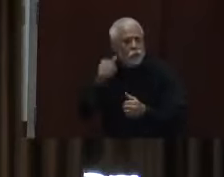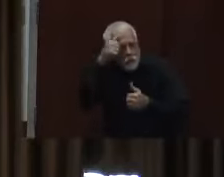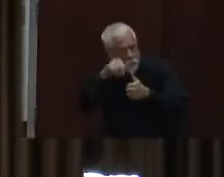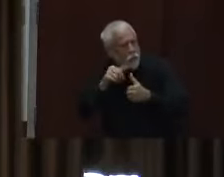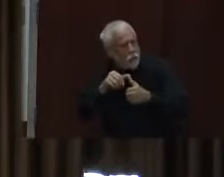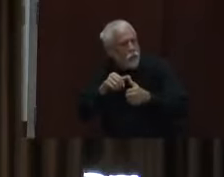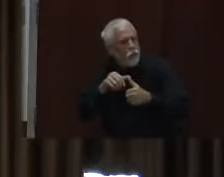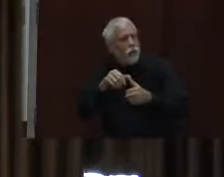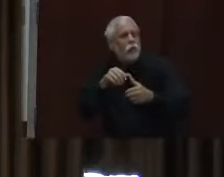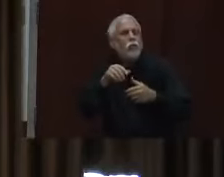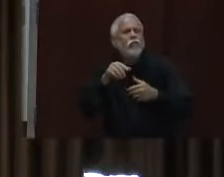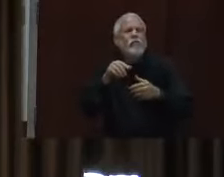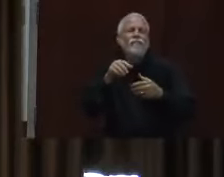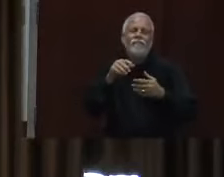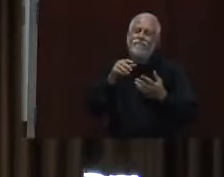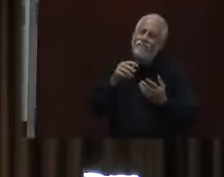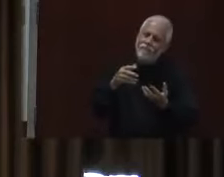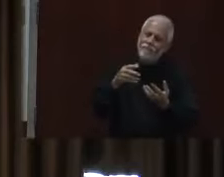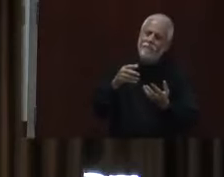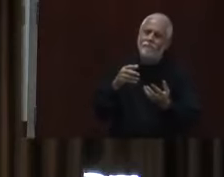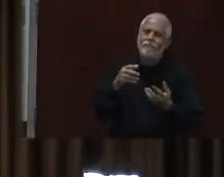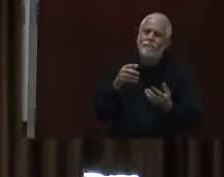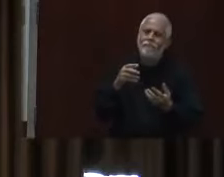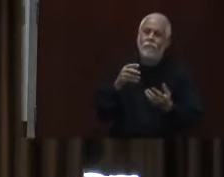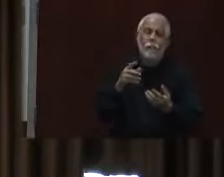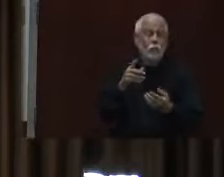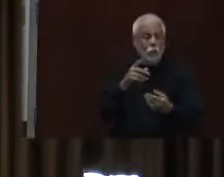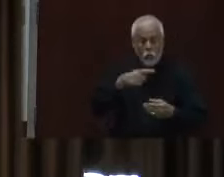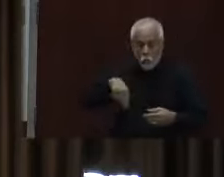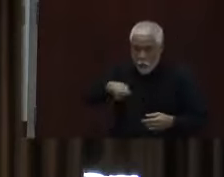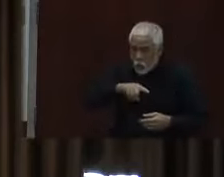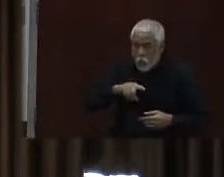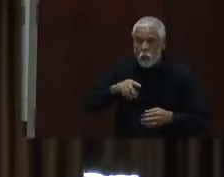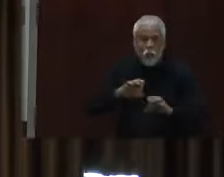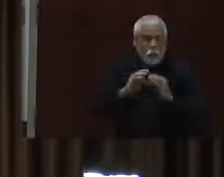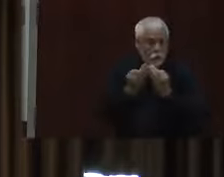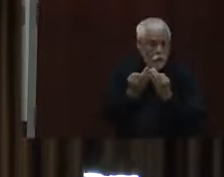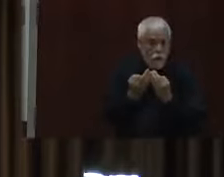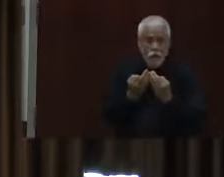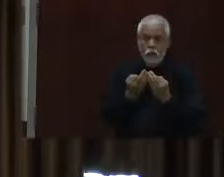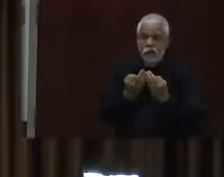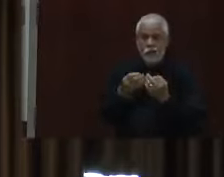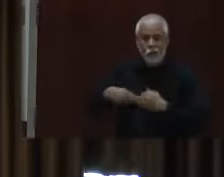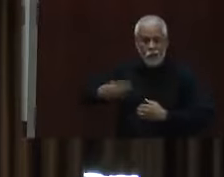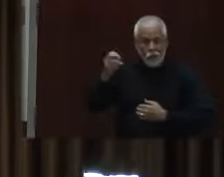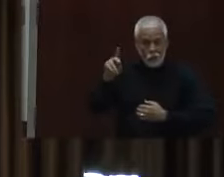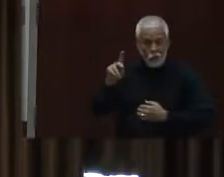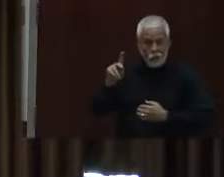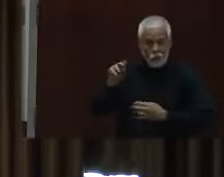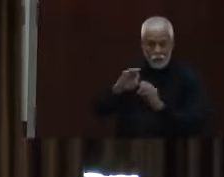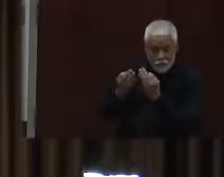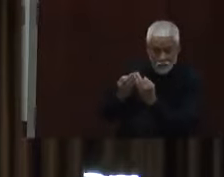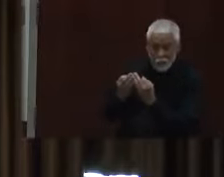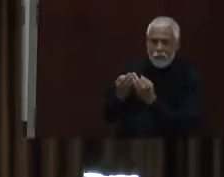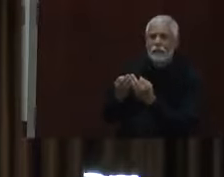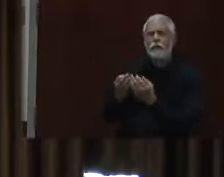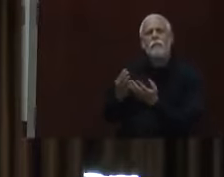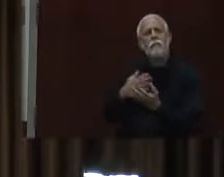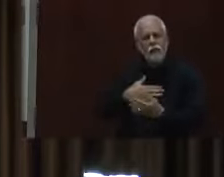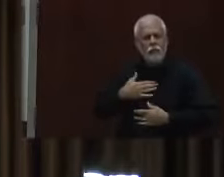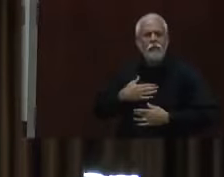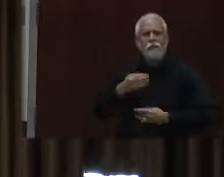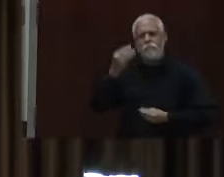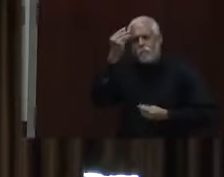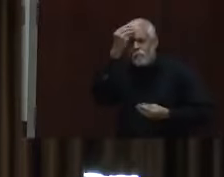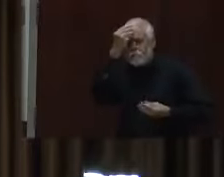that too. And just to remember that those of us who have family members who are in those high-risk groups, now is the